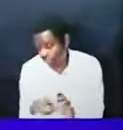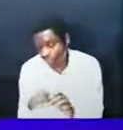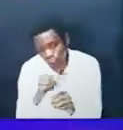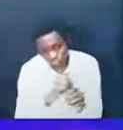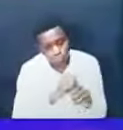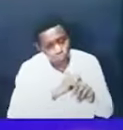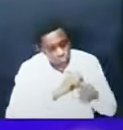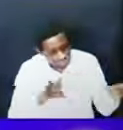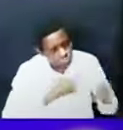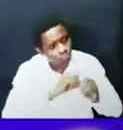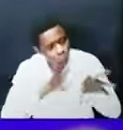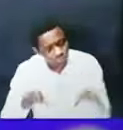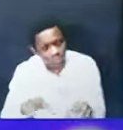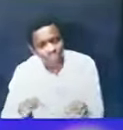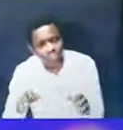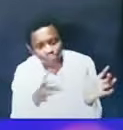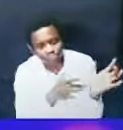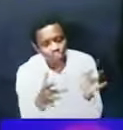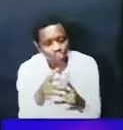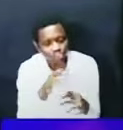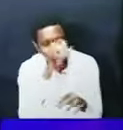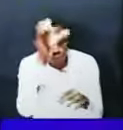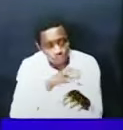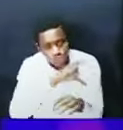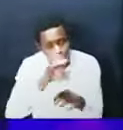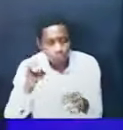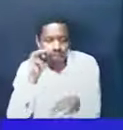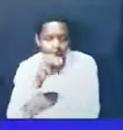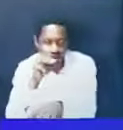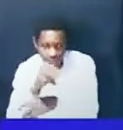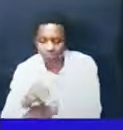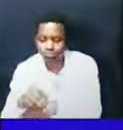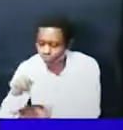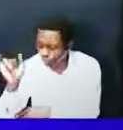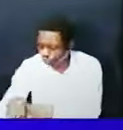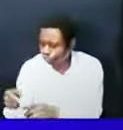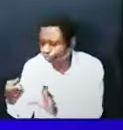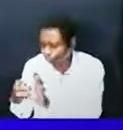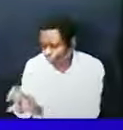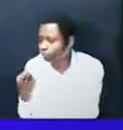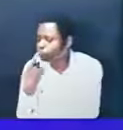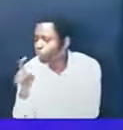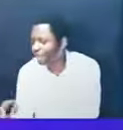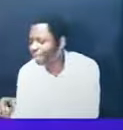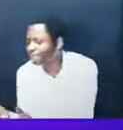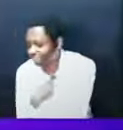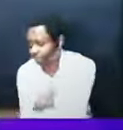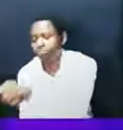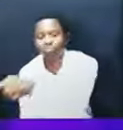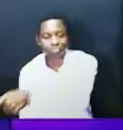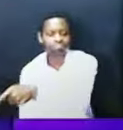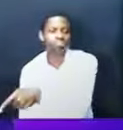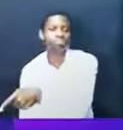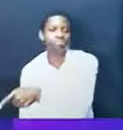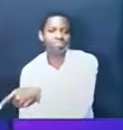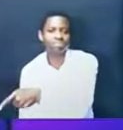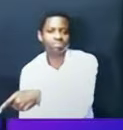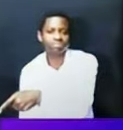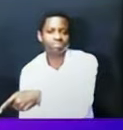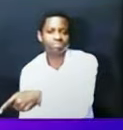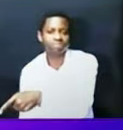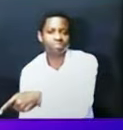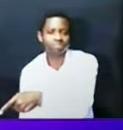cross. San se woni nipa preko a na onyame ade won ehyase abɔ asenwa no asempa no dewuro. Now let's pay attention